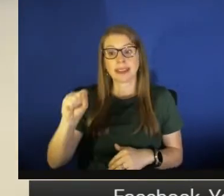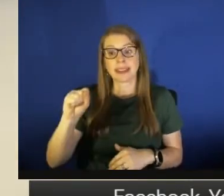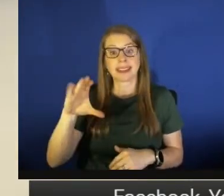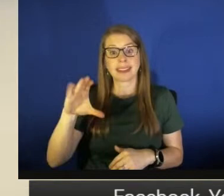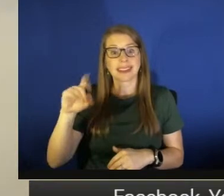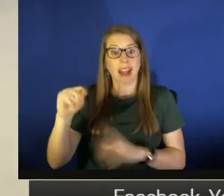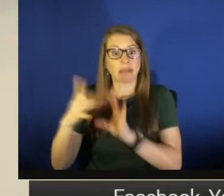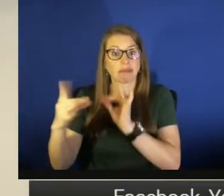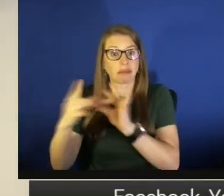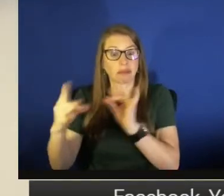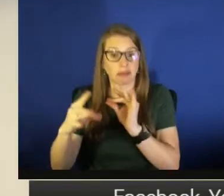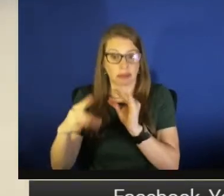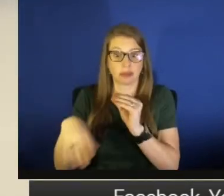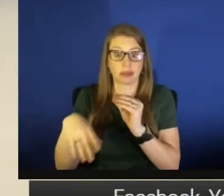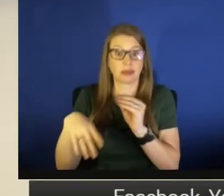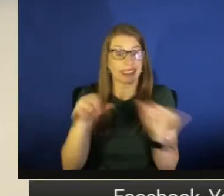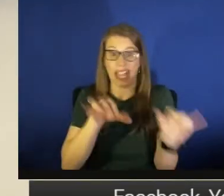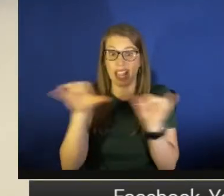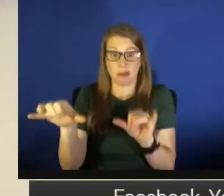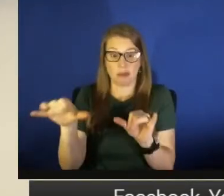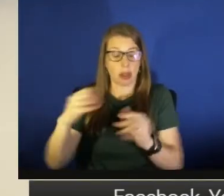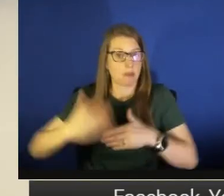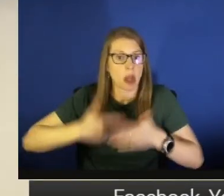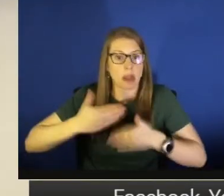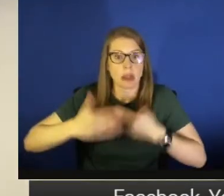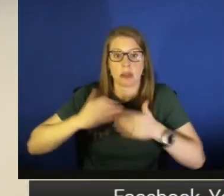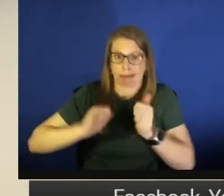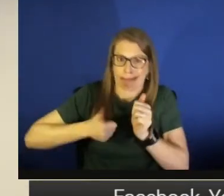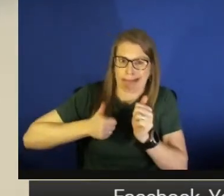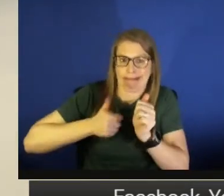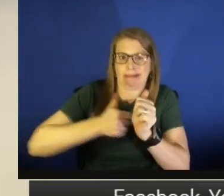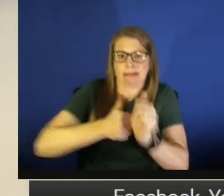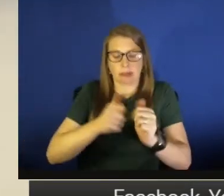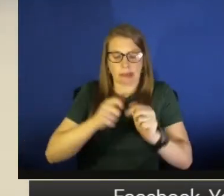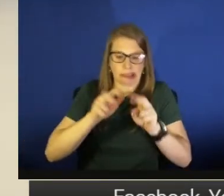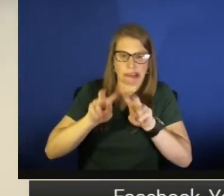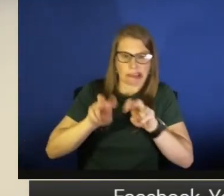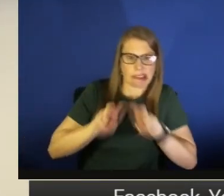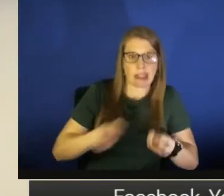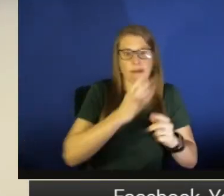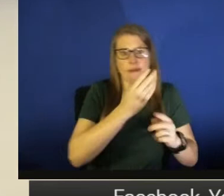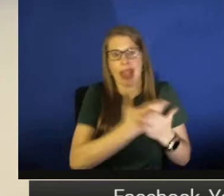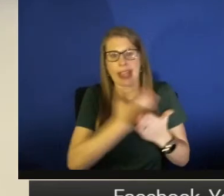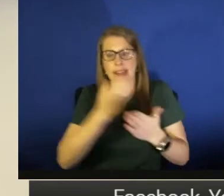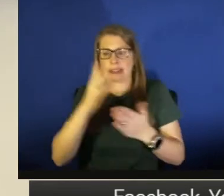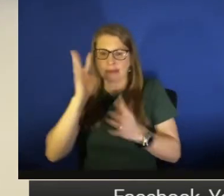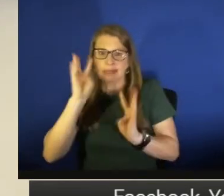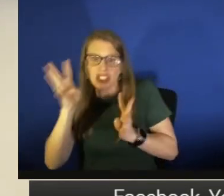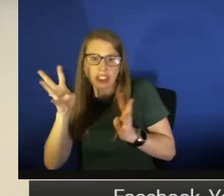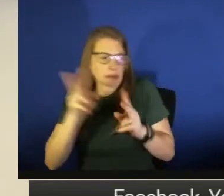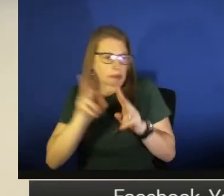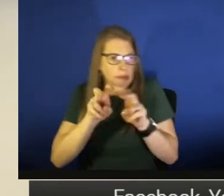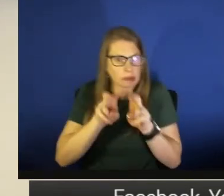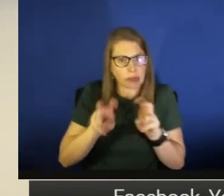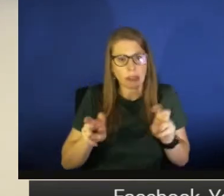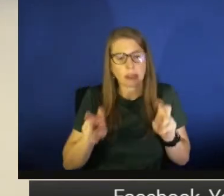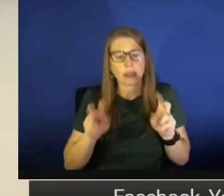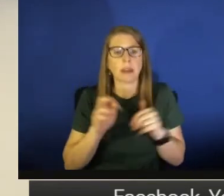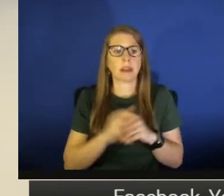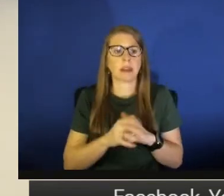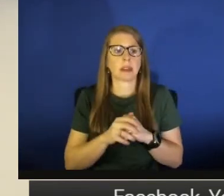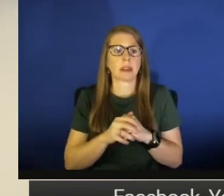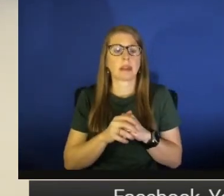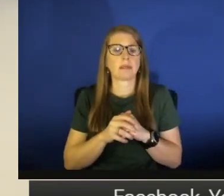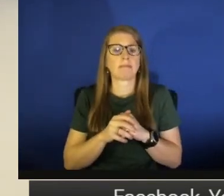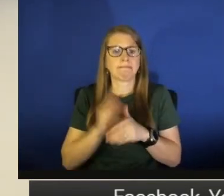been a rolling process of just trying to keep up on it, trying to sort through the fact and fiction, and also trying to take